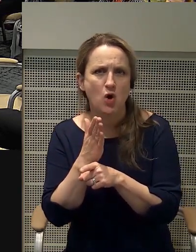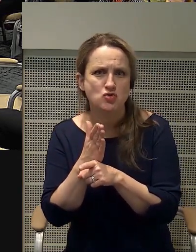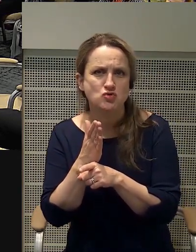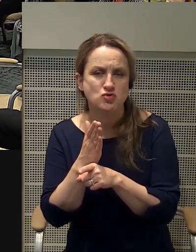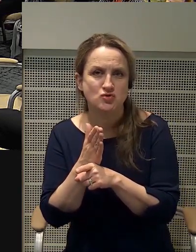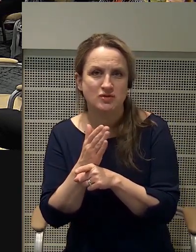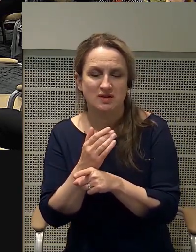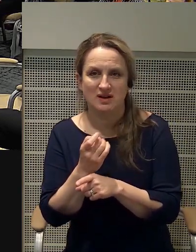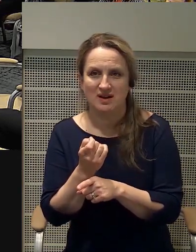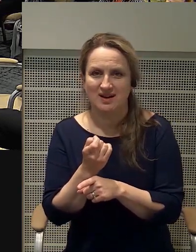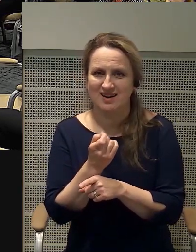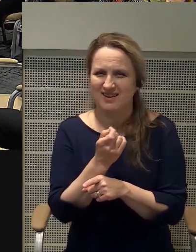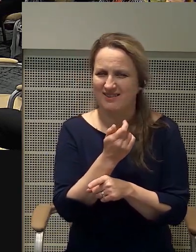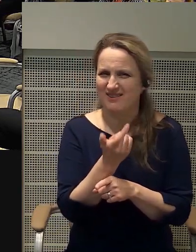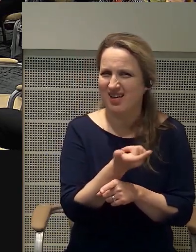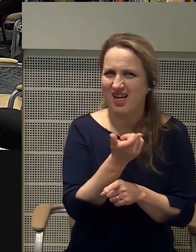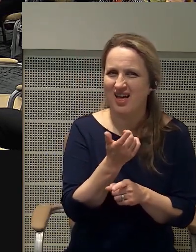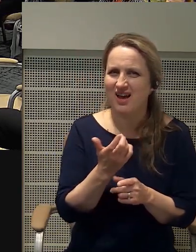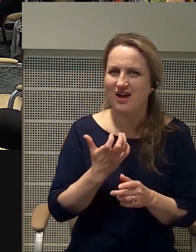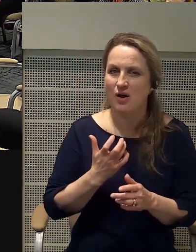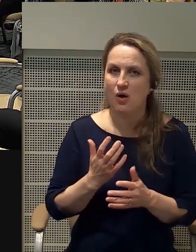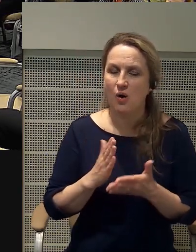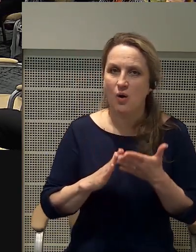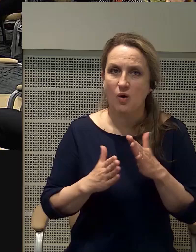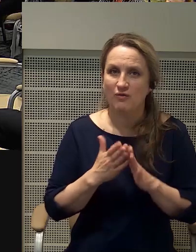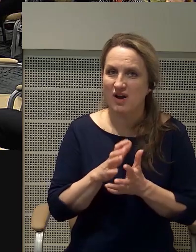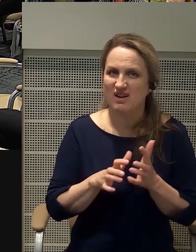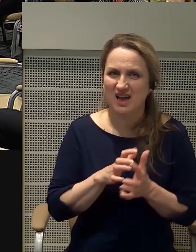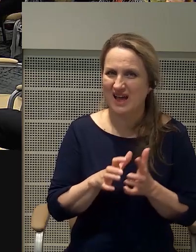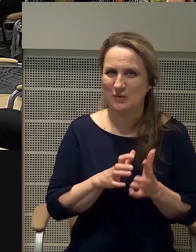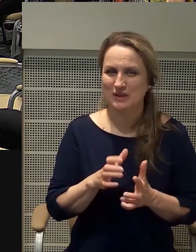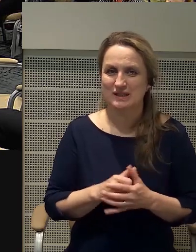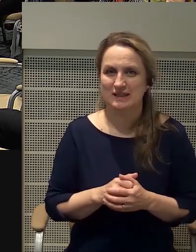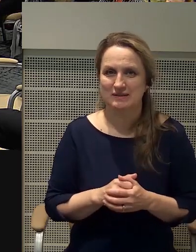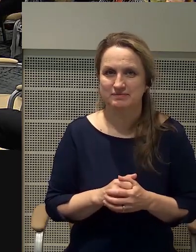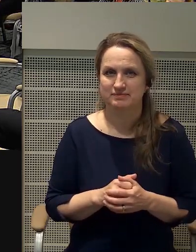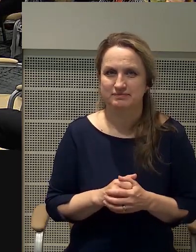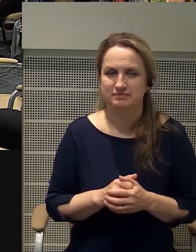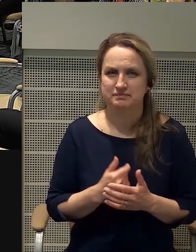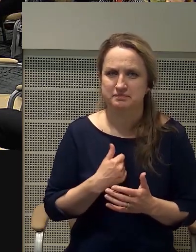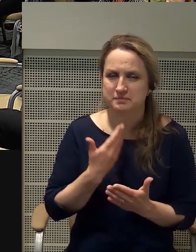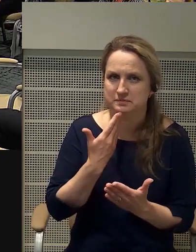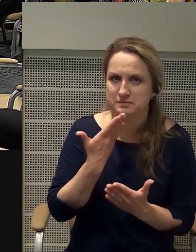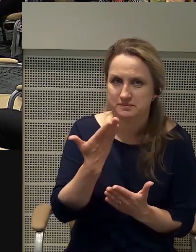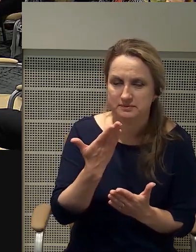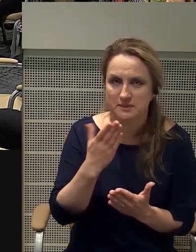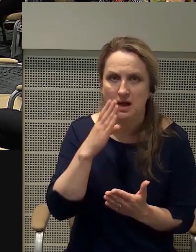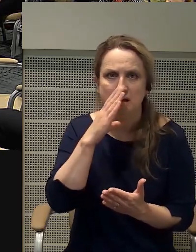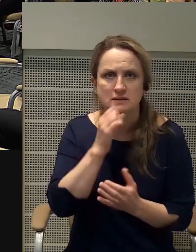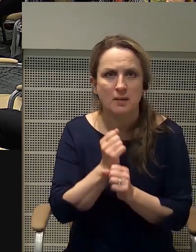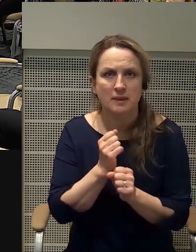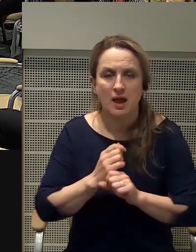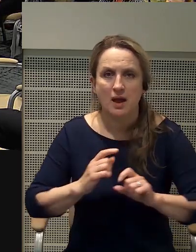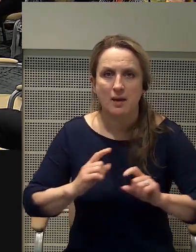What can we do to boost more studies around this topic for those diseases that